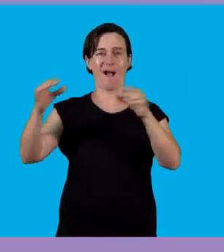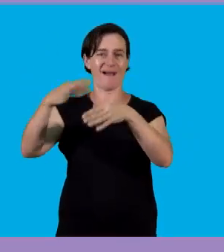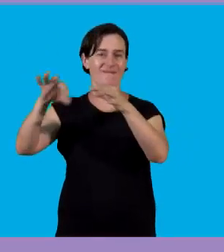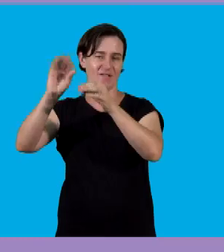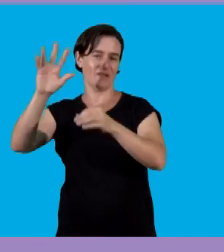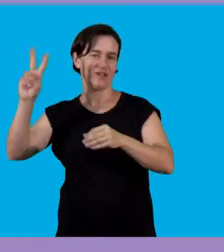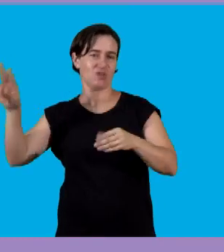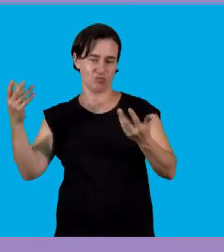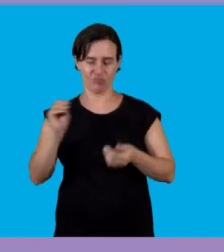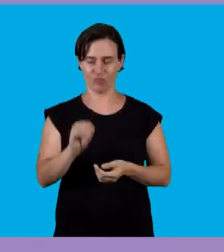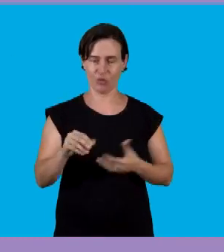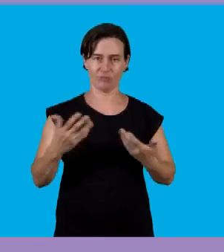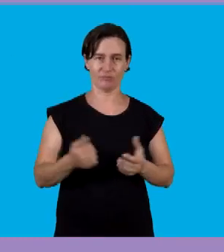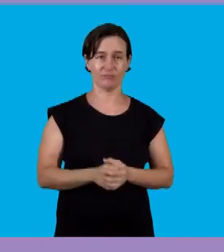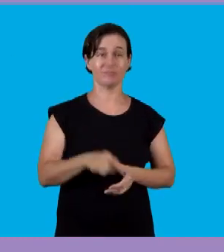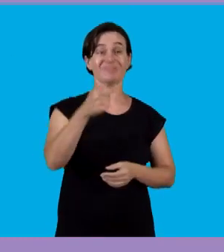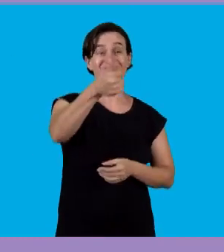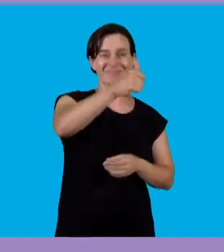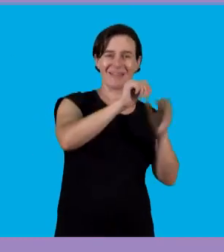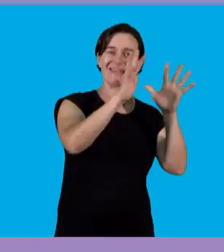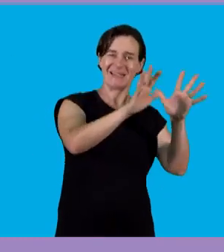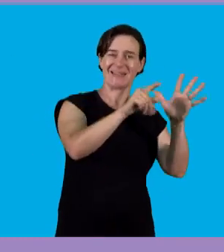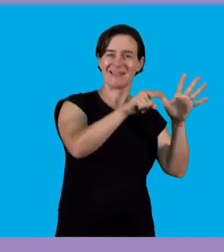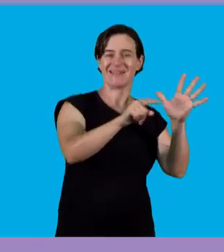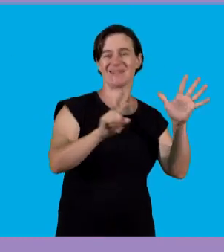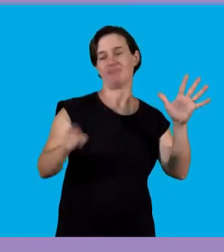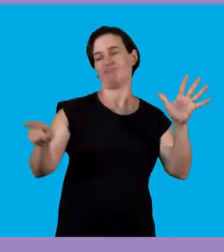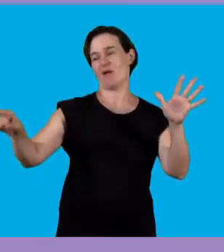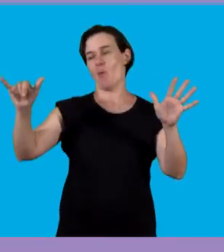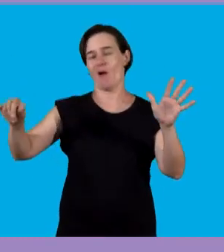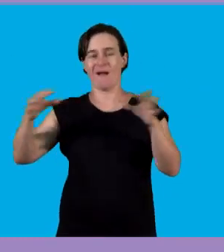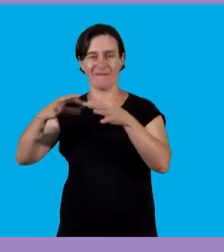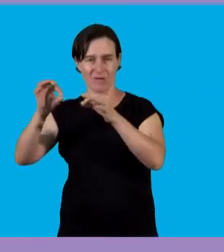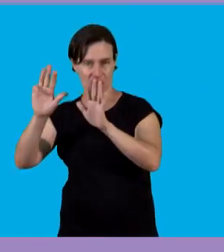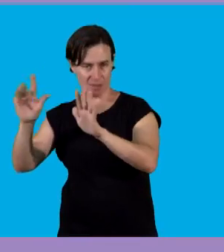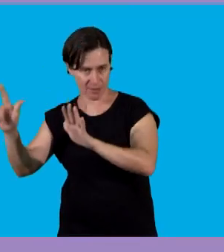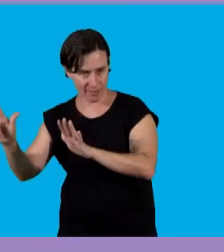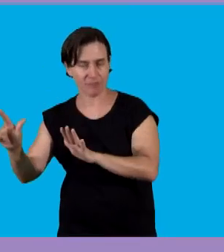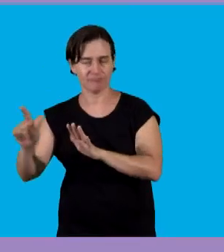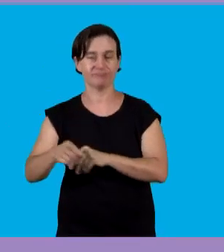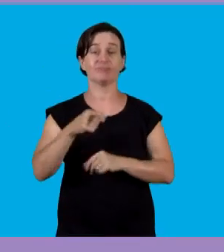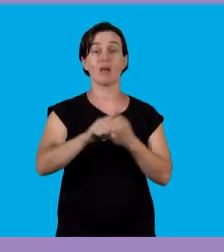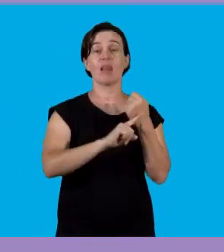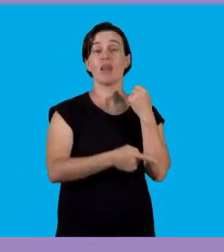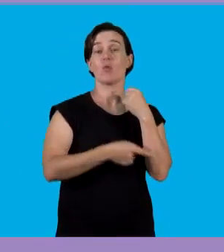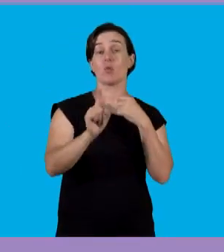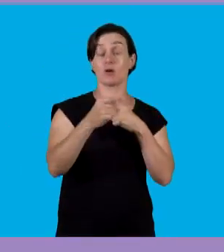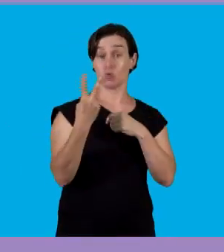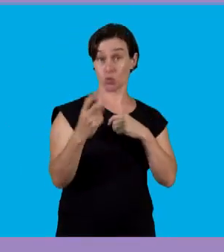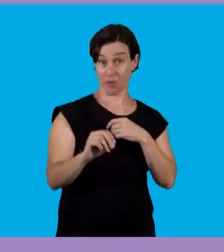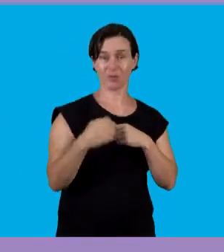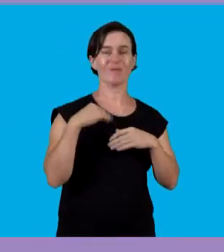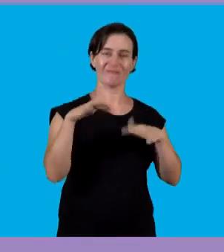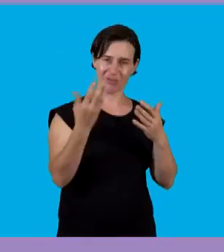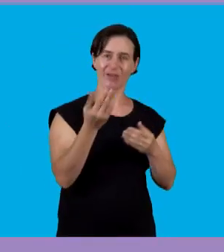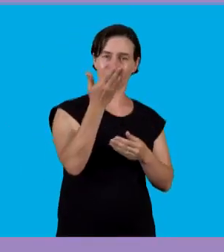52. When the input value was a 10, the output value was a 97. And lastly, when the input value